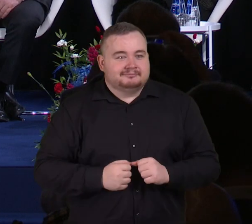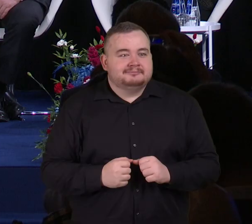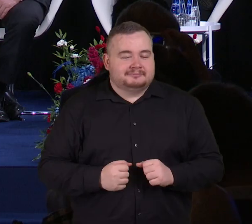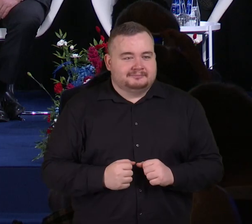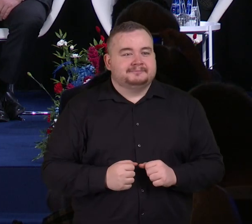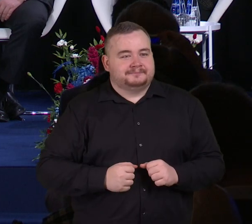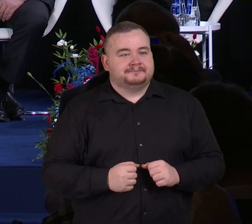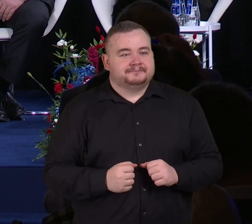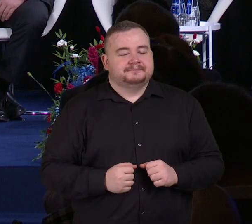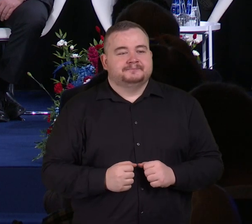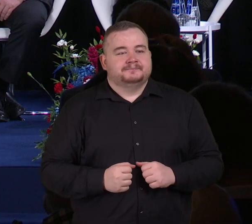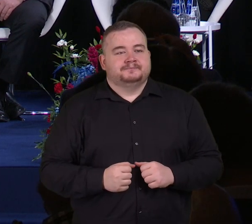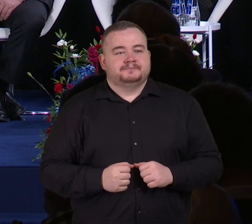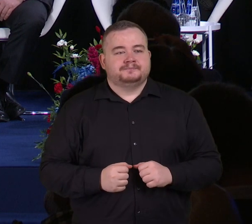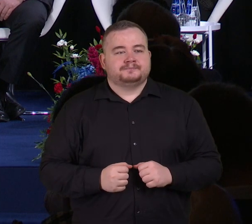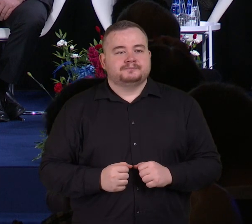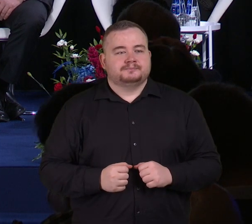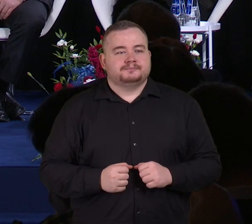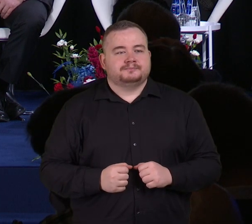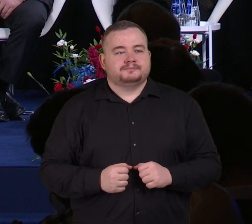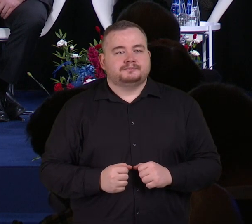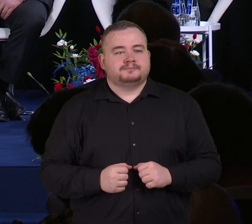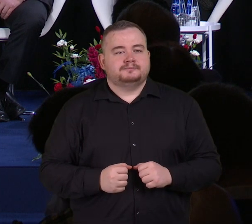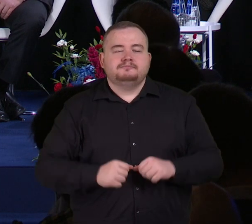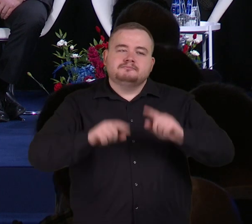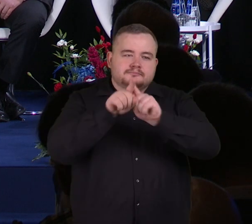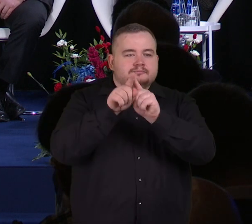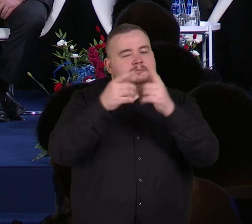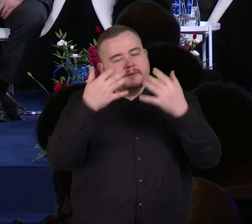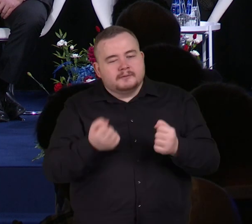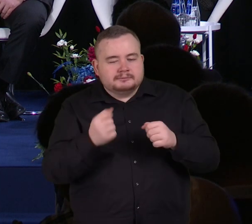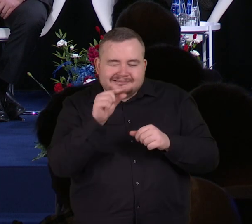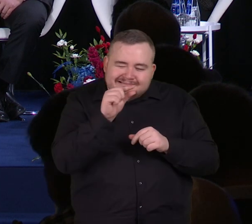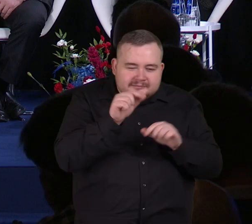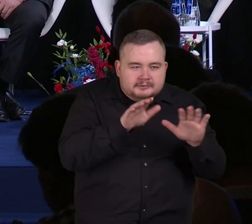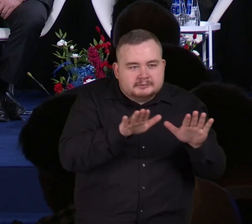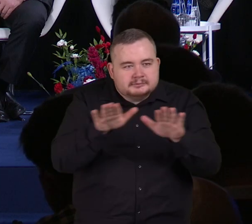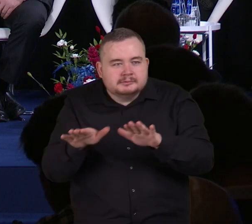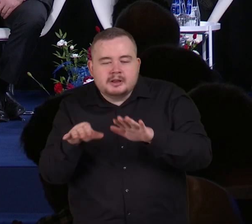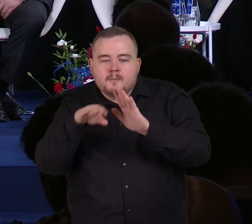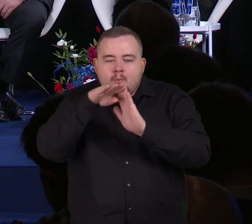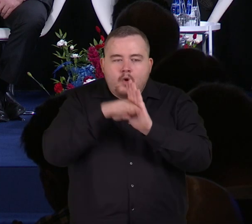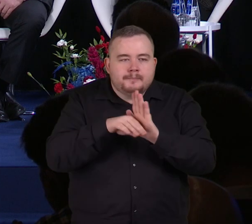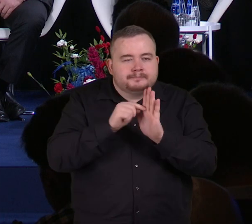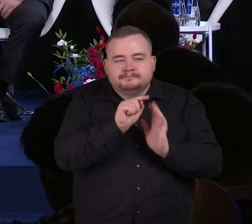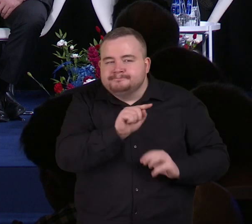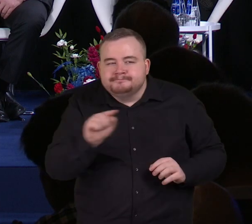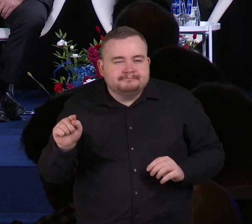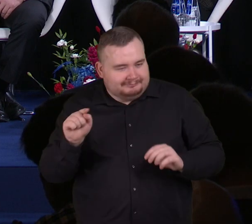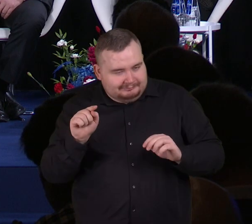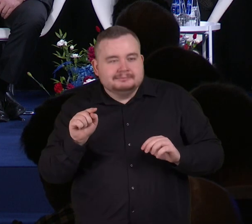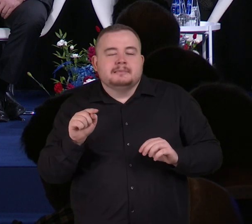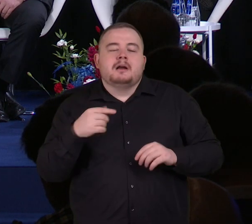because we know in this room that we have war in Ukraine. 2 of the regions are at the